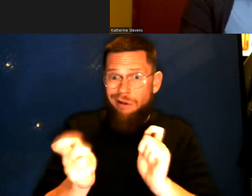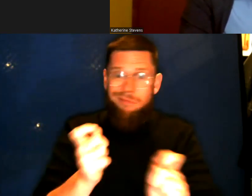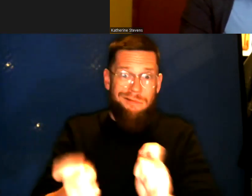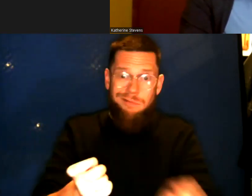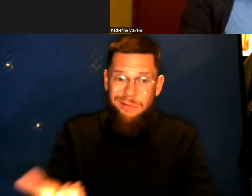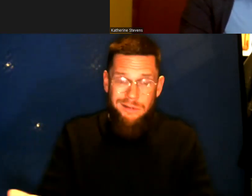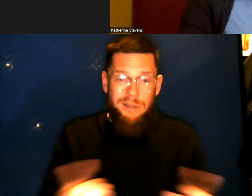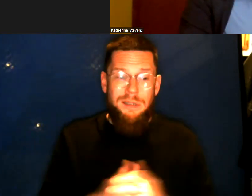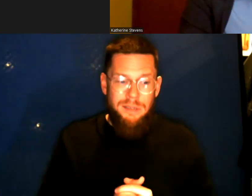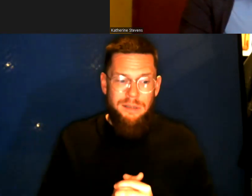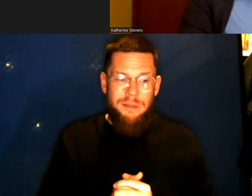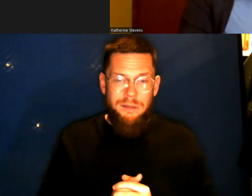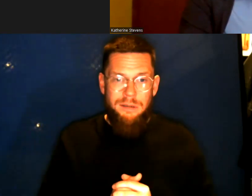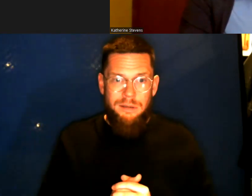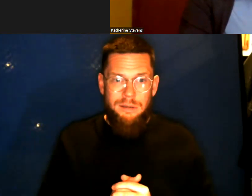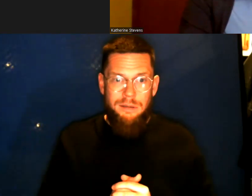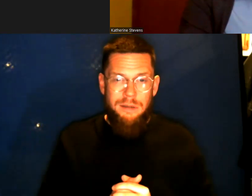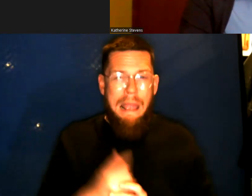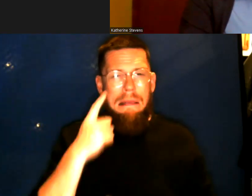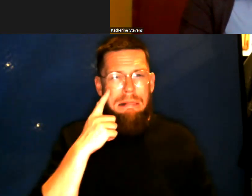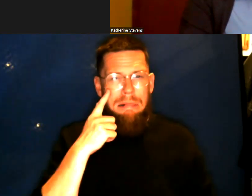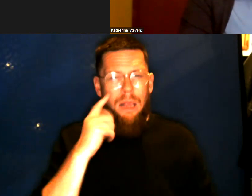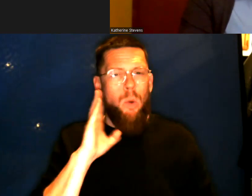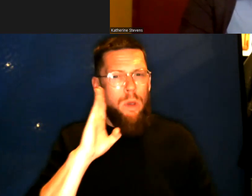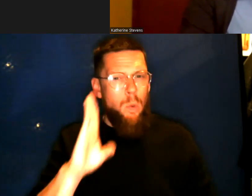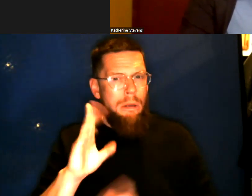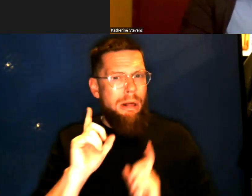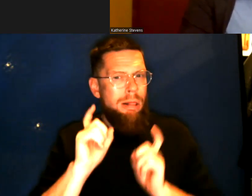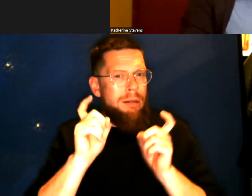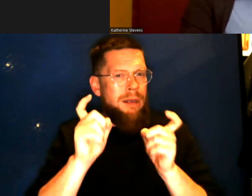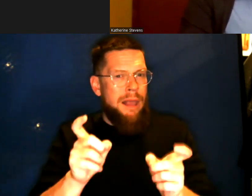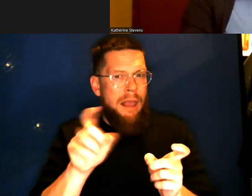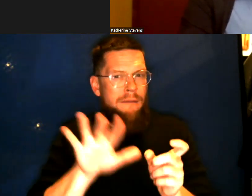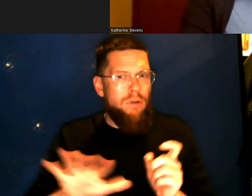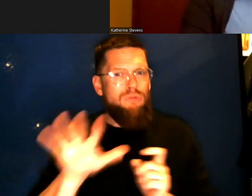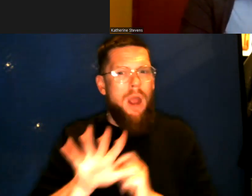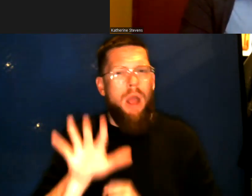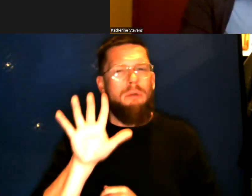you know, we will likely be awarding, I believe it is probably around